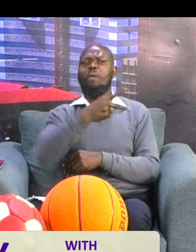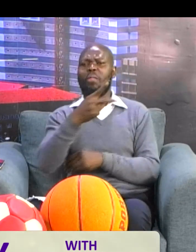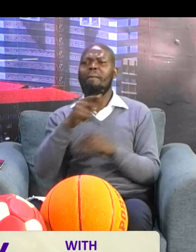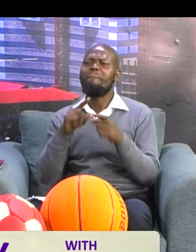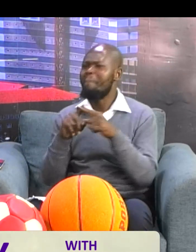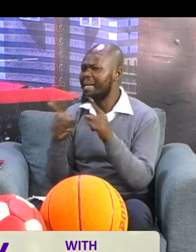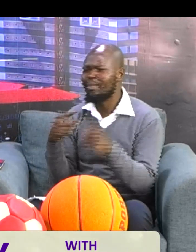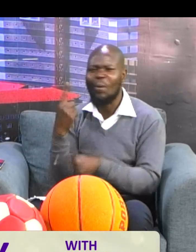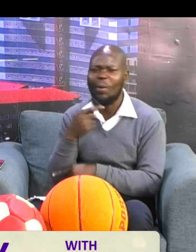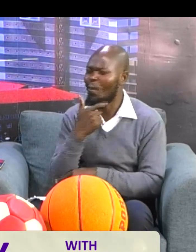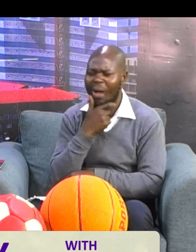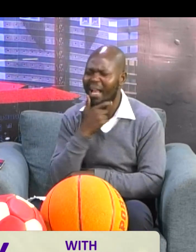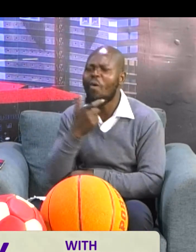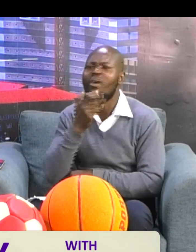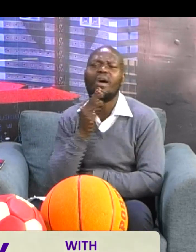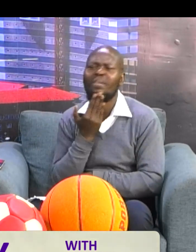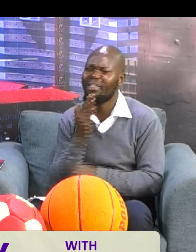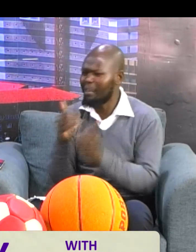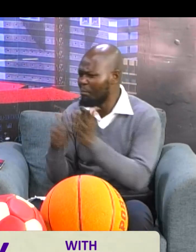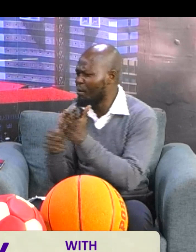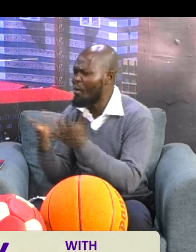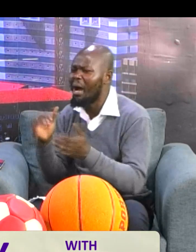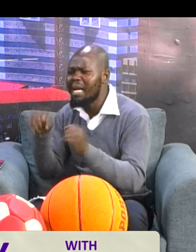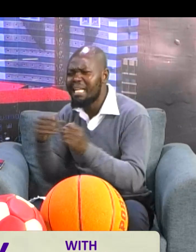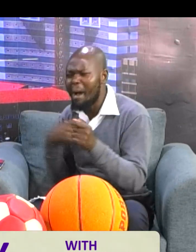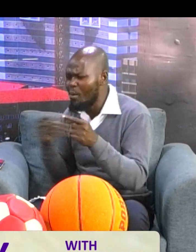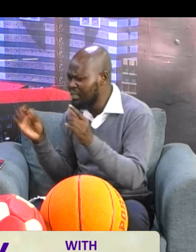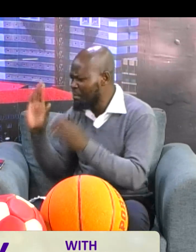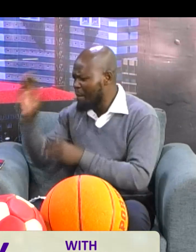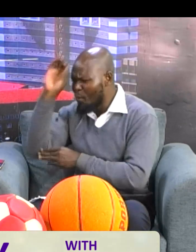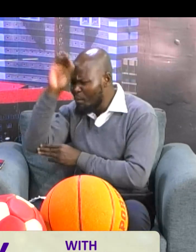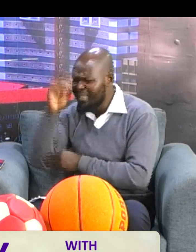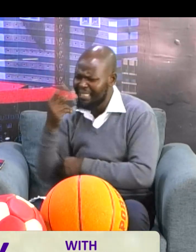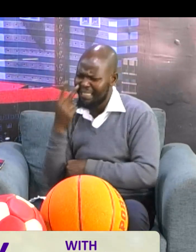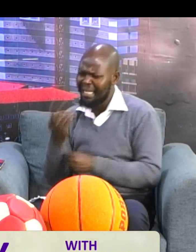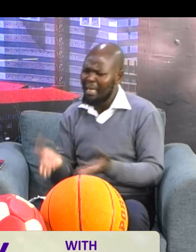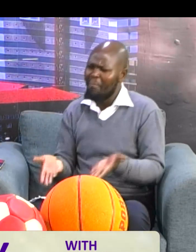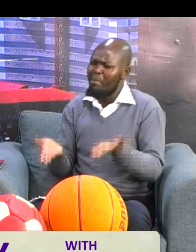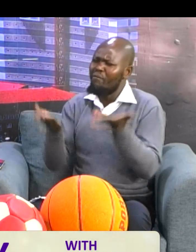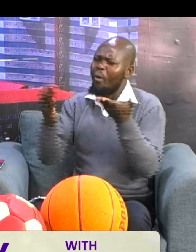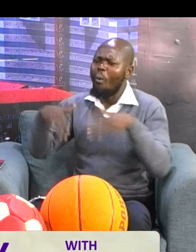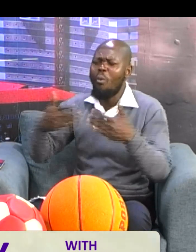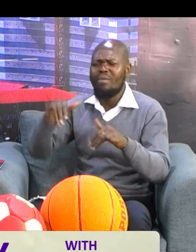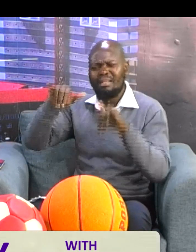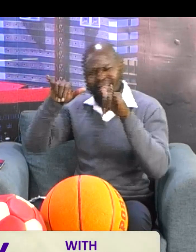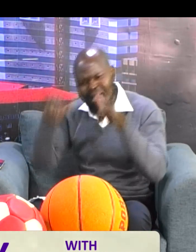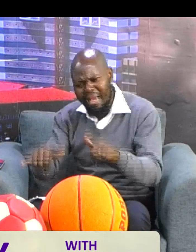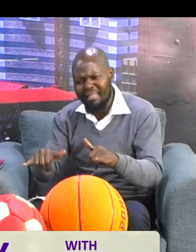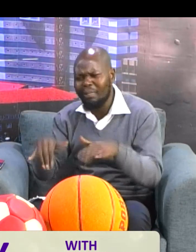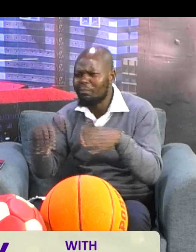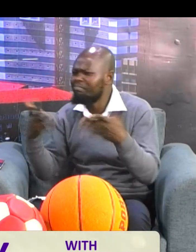And we know they are going to go back to the competition number 1 and 2 between Gor Mahia. Could you please give us your opinion, Bill, a little